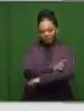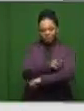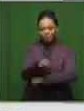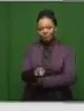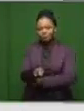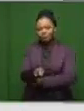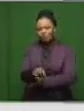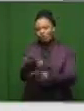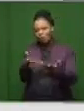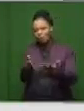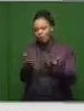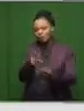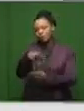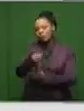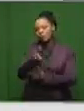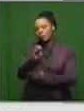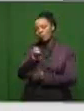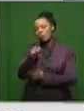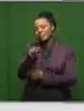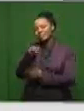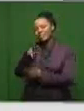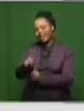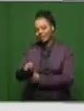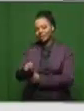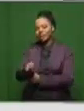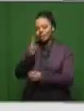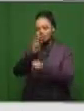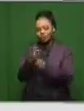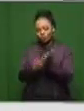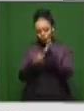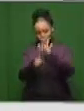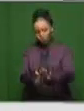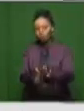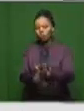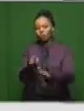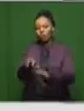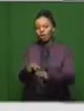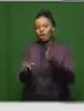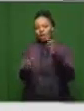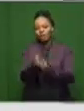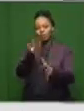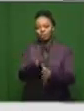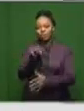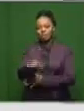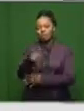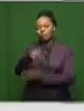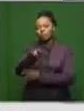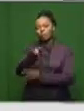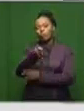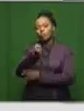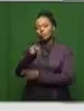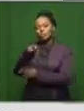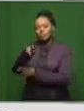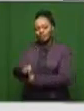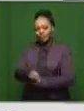a purified protein you should show the stability of that protein so in terms of the manufacturing of the